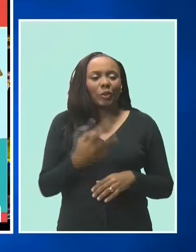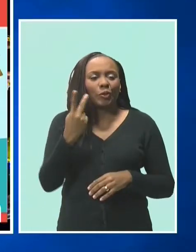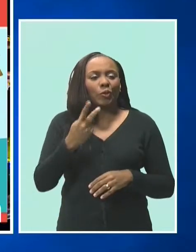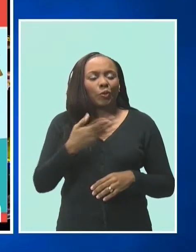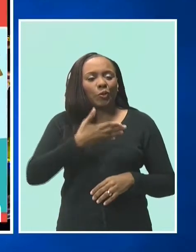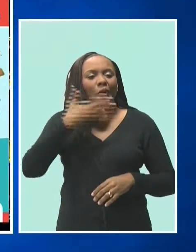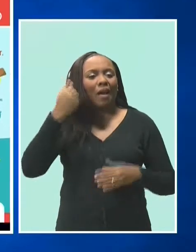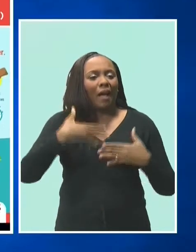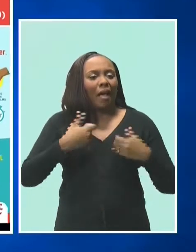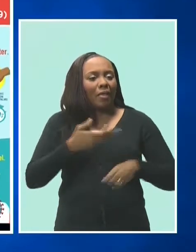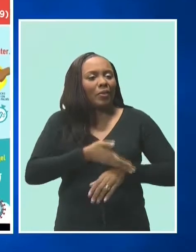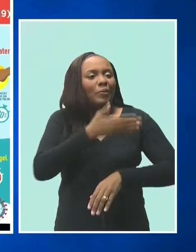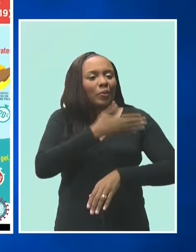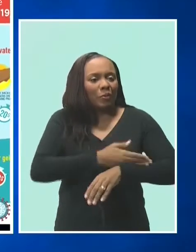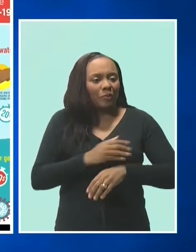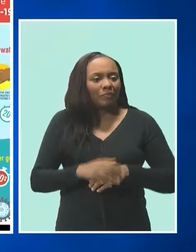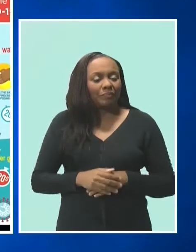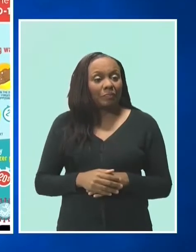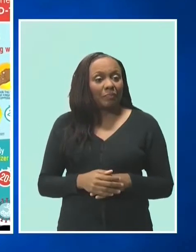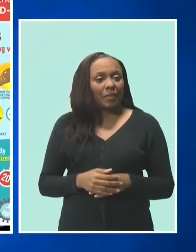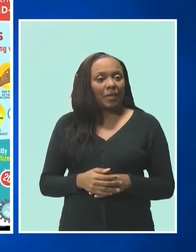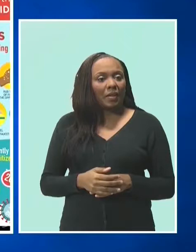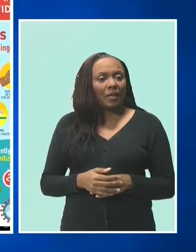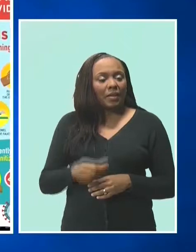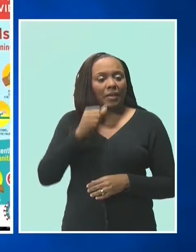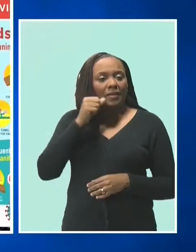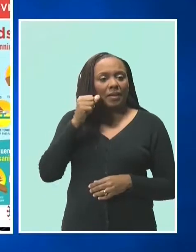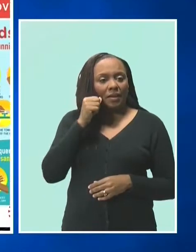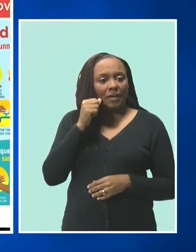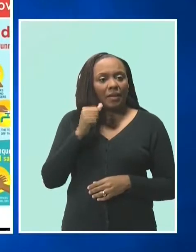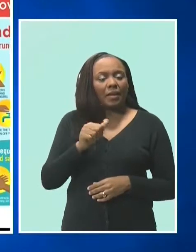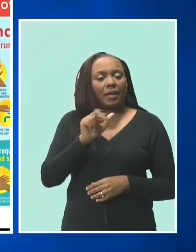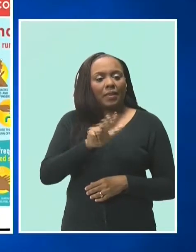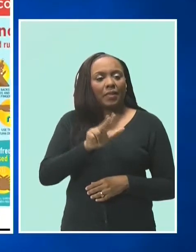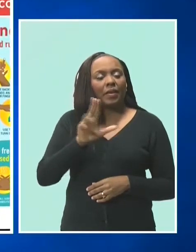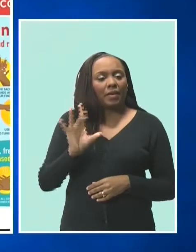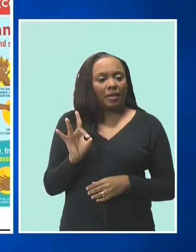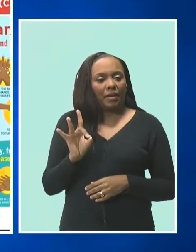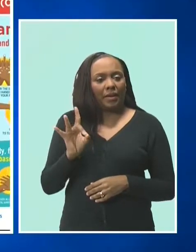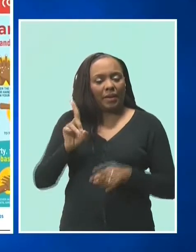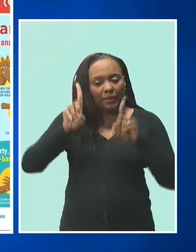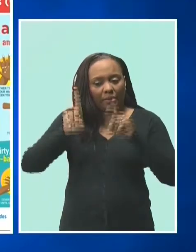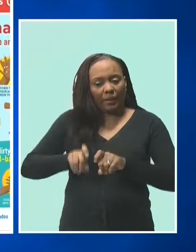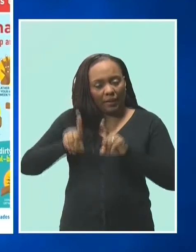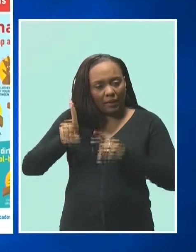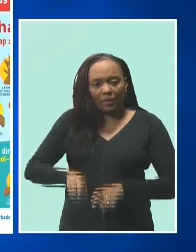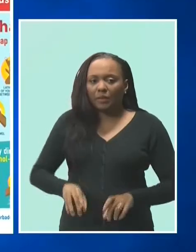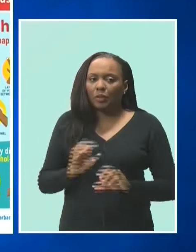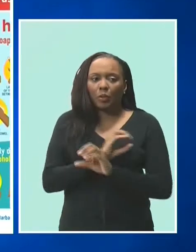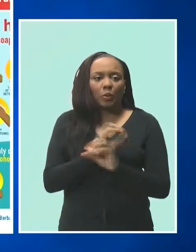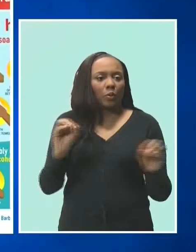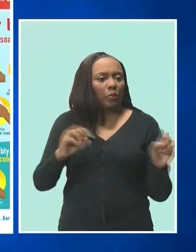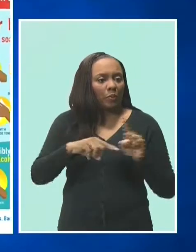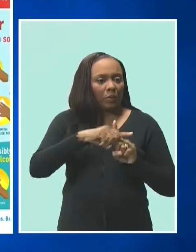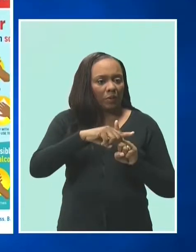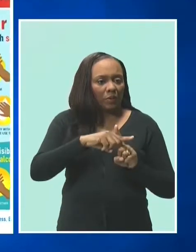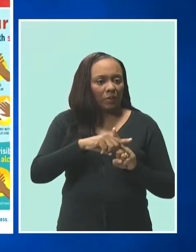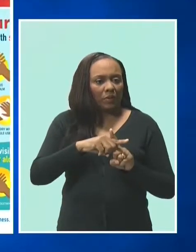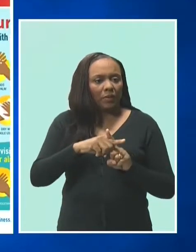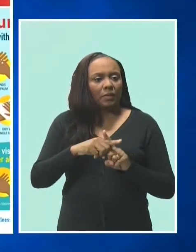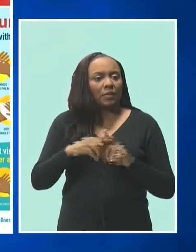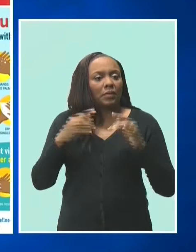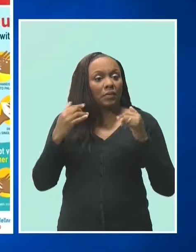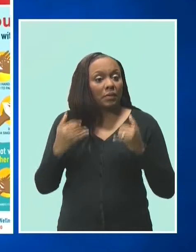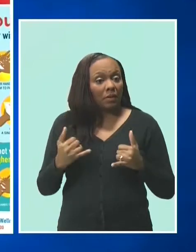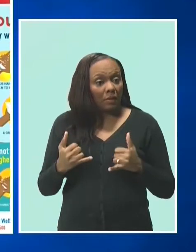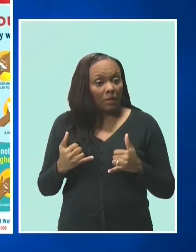tests carried out by the Besto Santos Public Health Lab yesterday. The number of recoveries is now 46 and the number in isolation